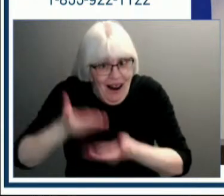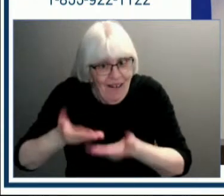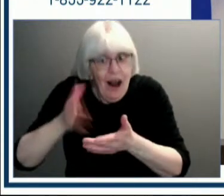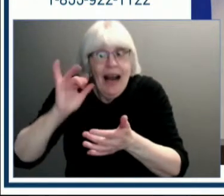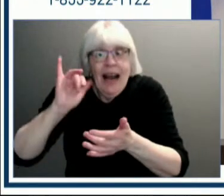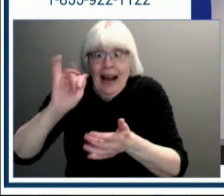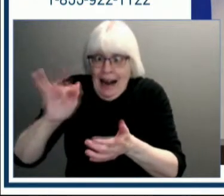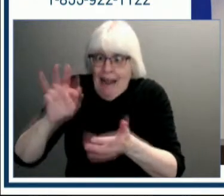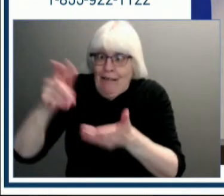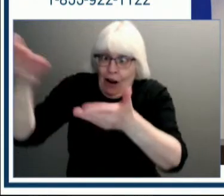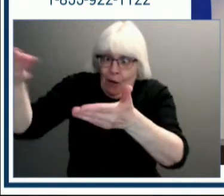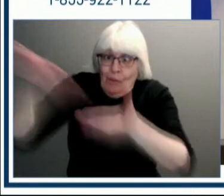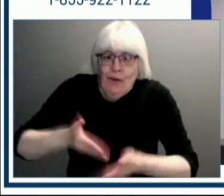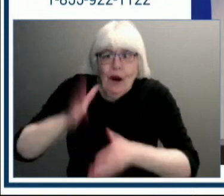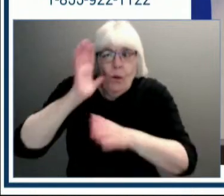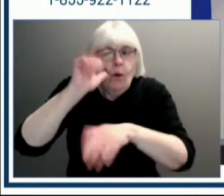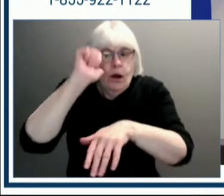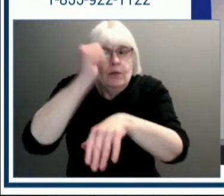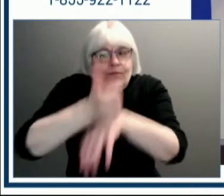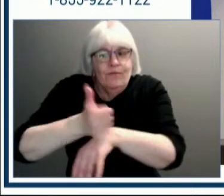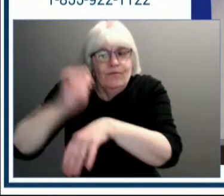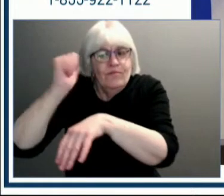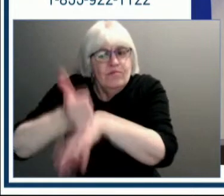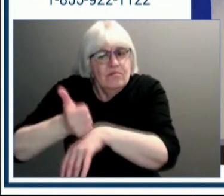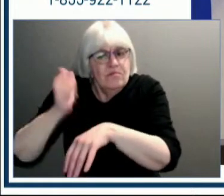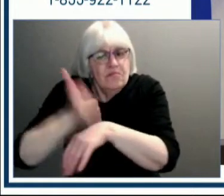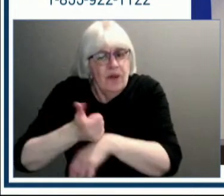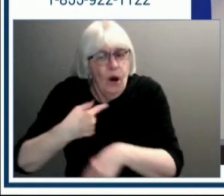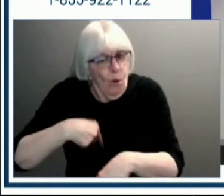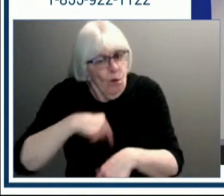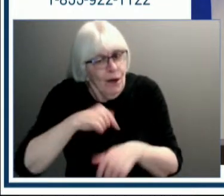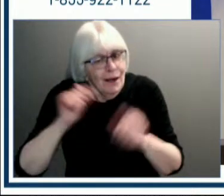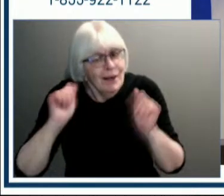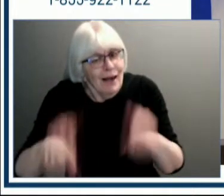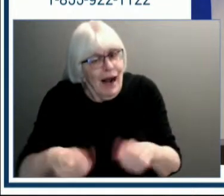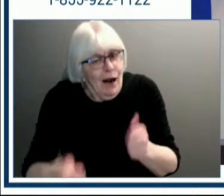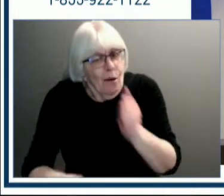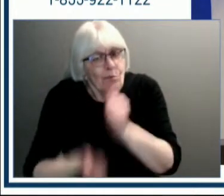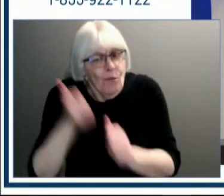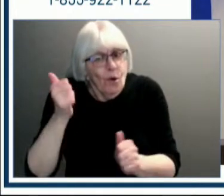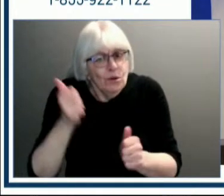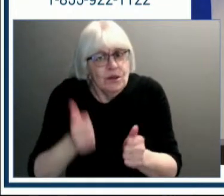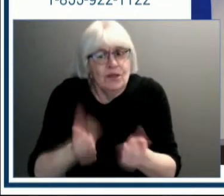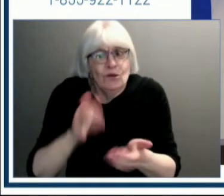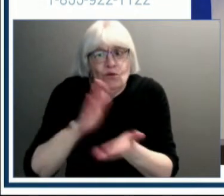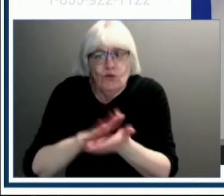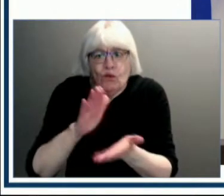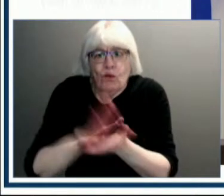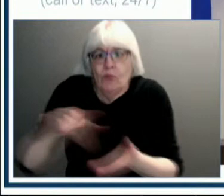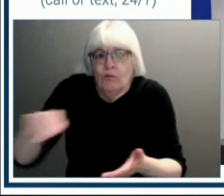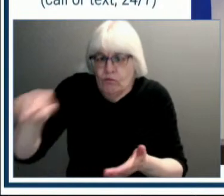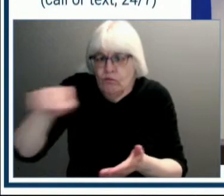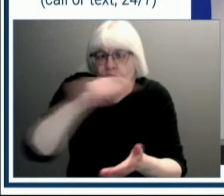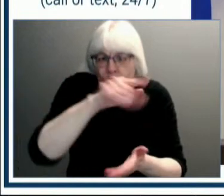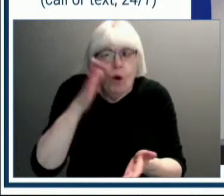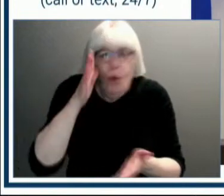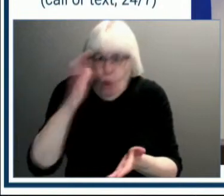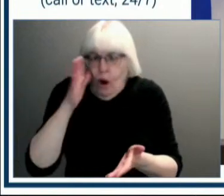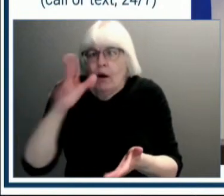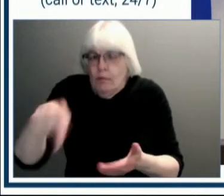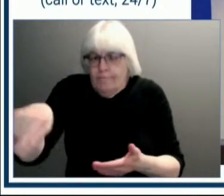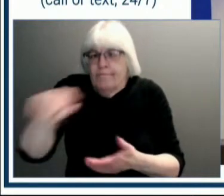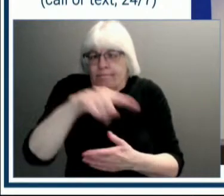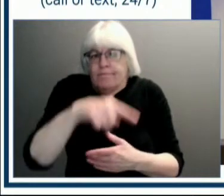optimistic that we can have the majority of those spaces have a filtration system, a new ventilation HEPA